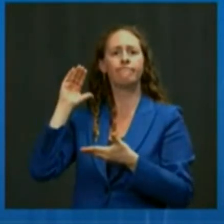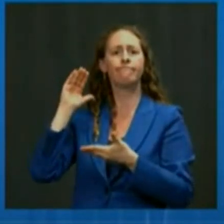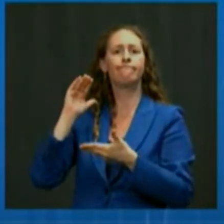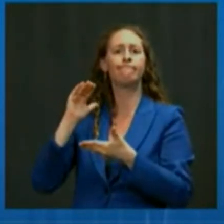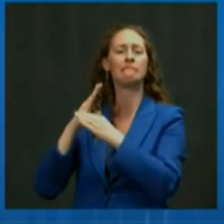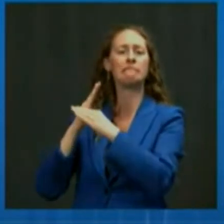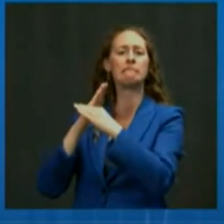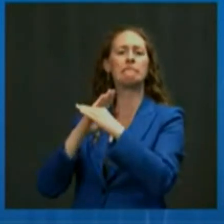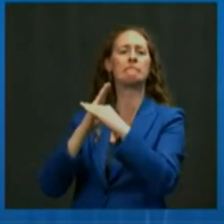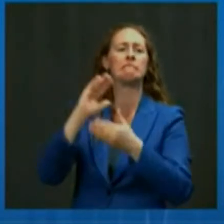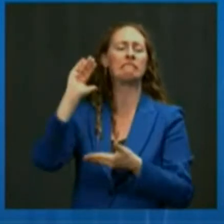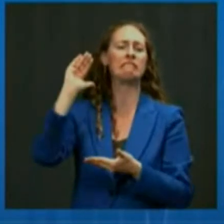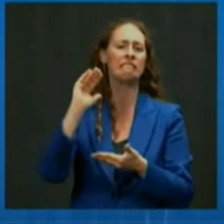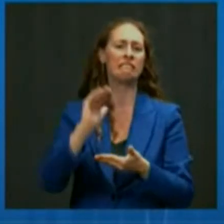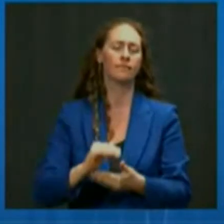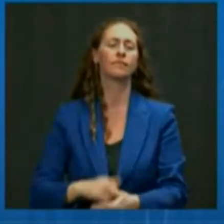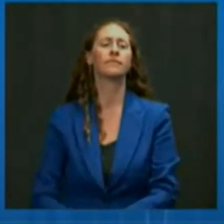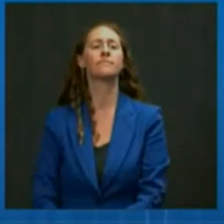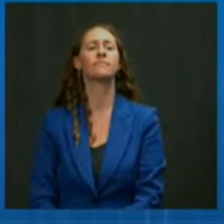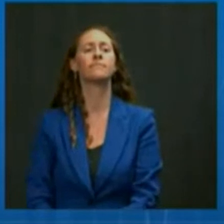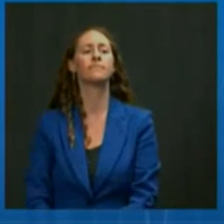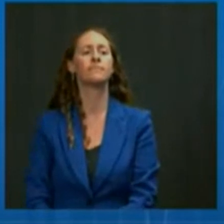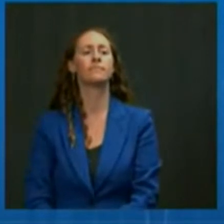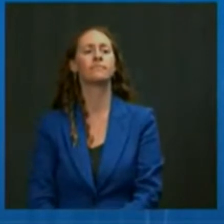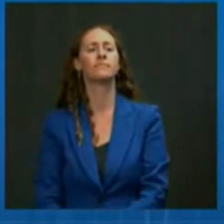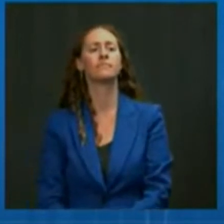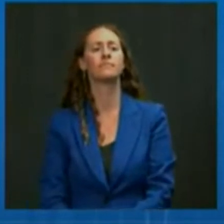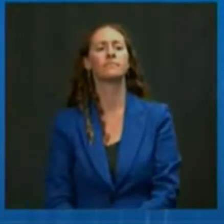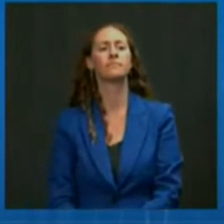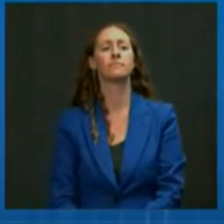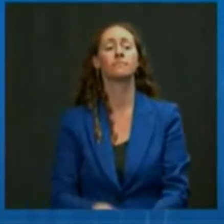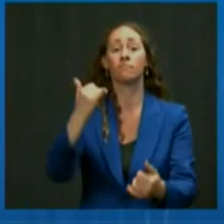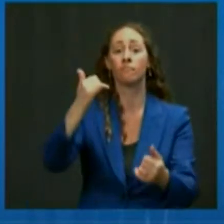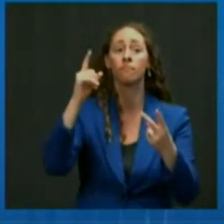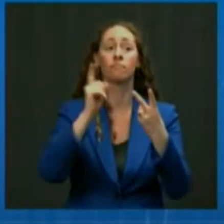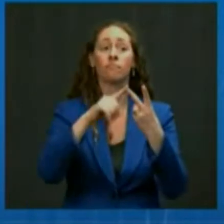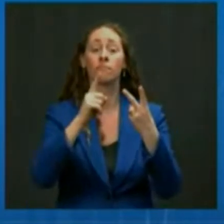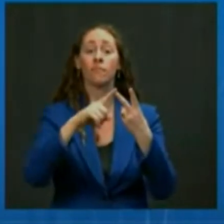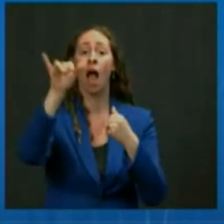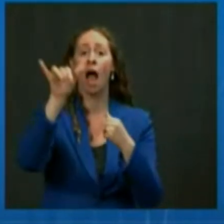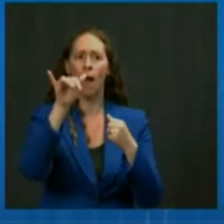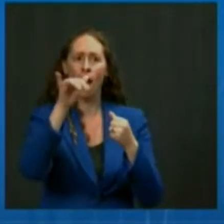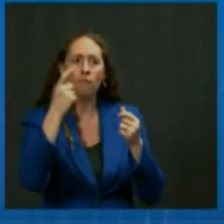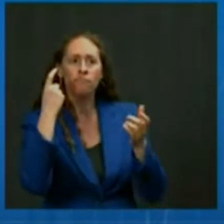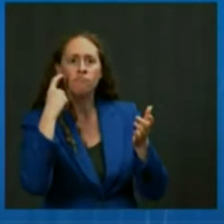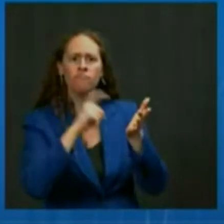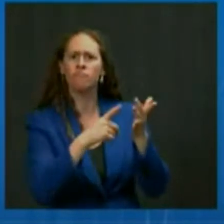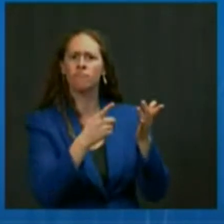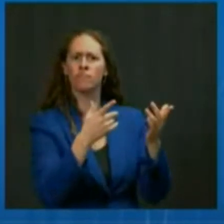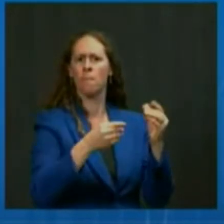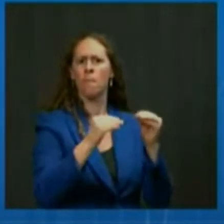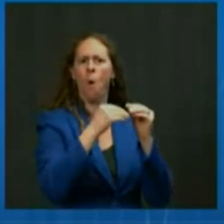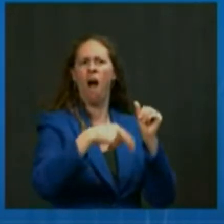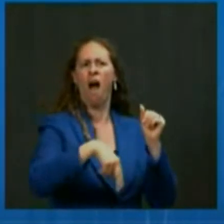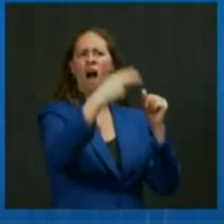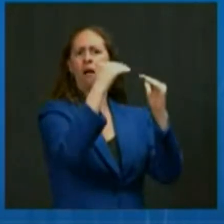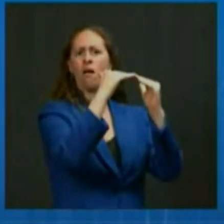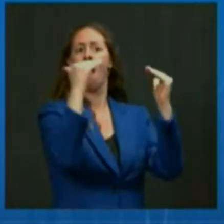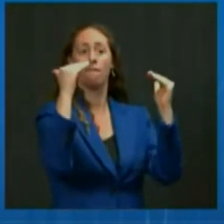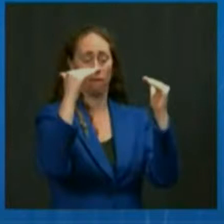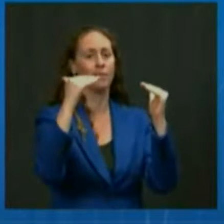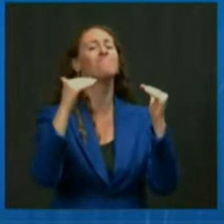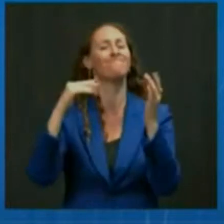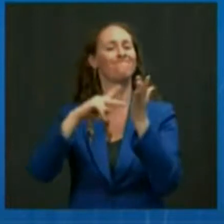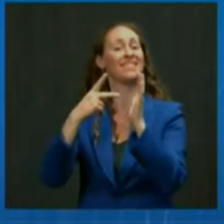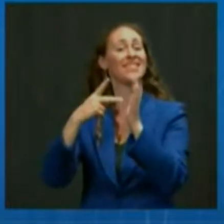that higher levels of antibody are associated with higher levels of vaccine efficacy. This is